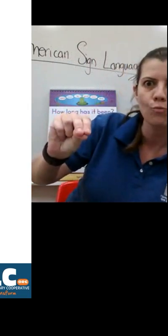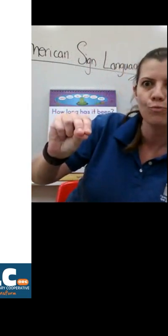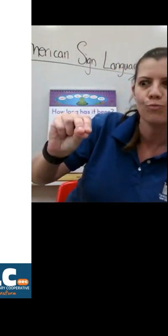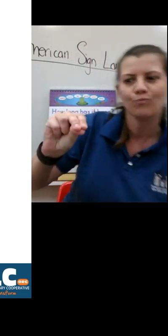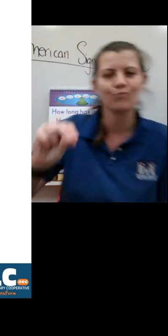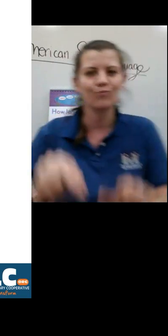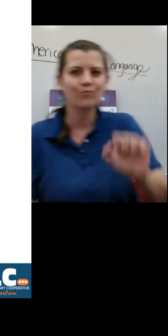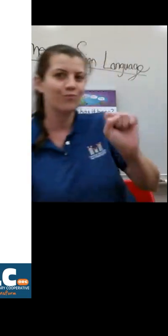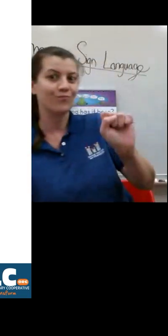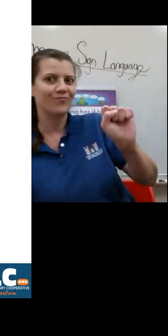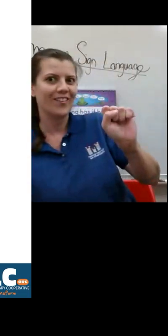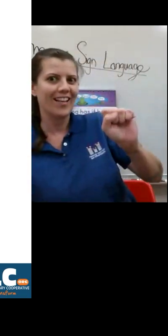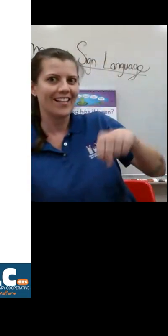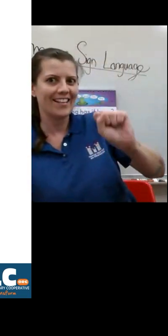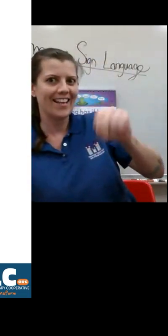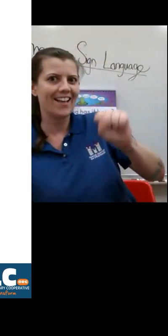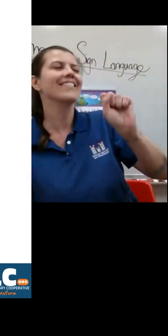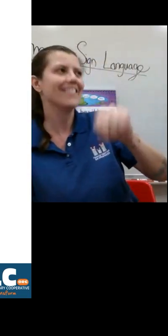No.